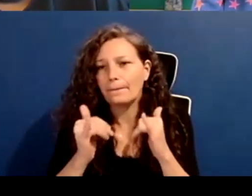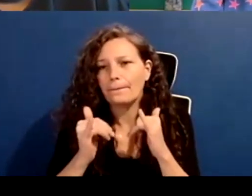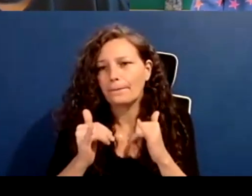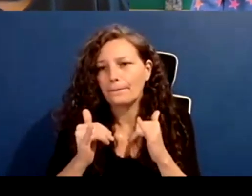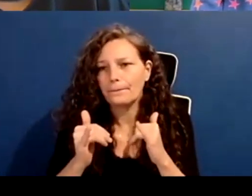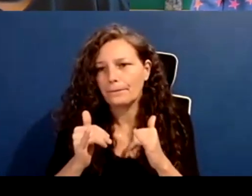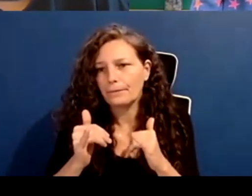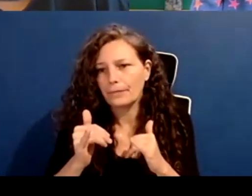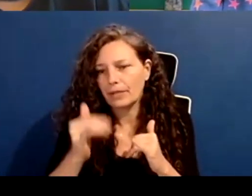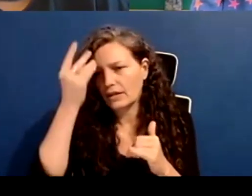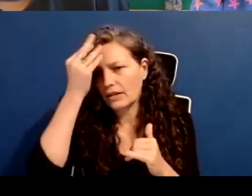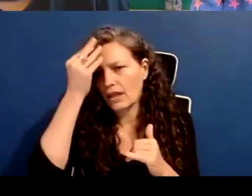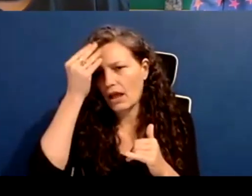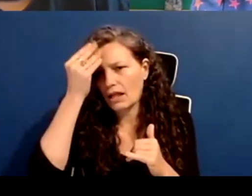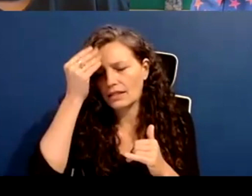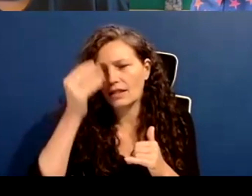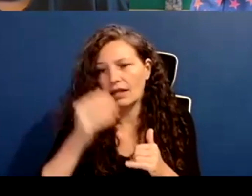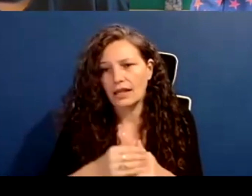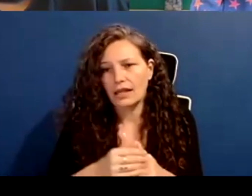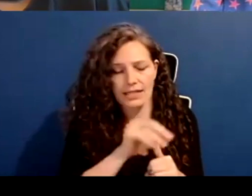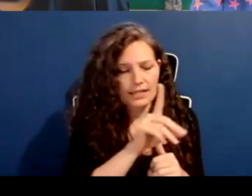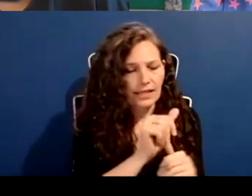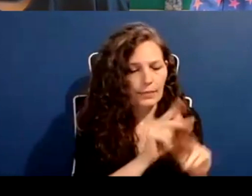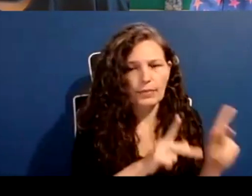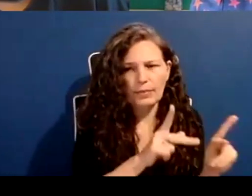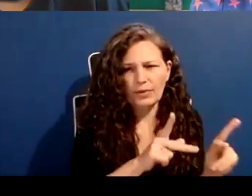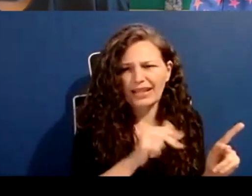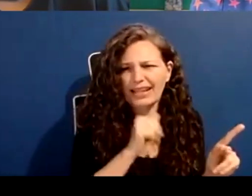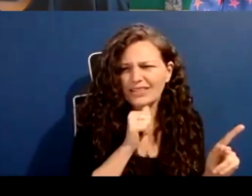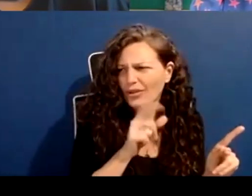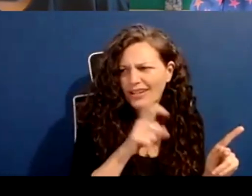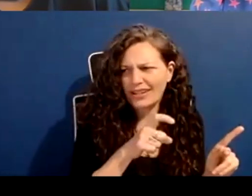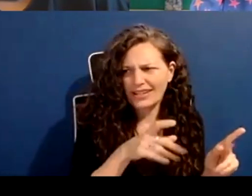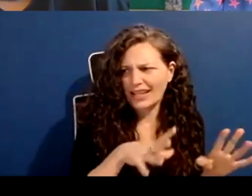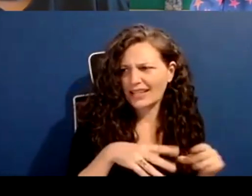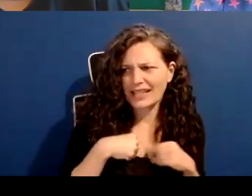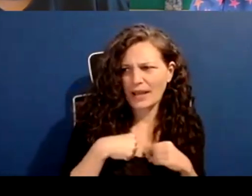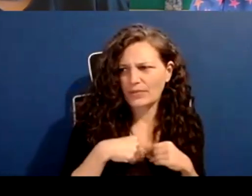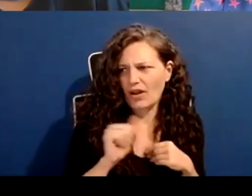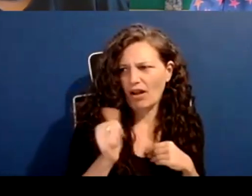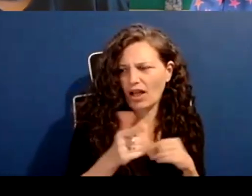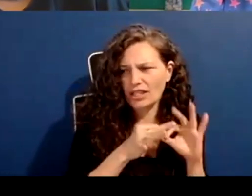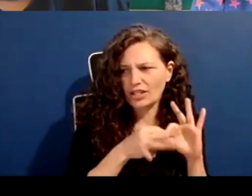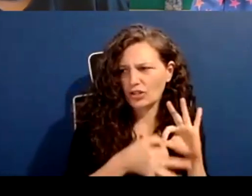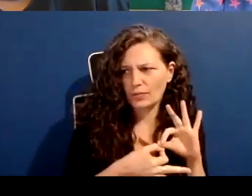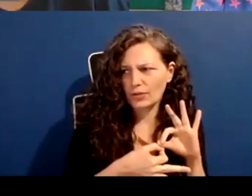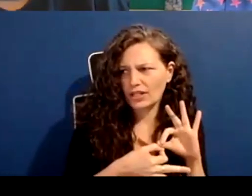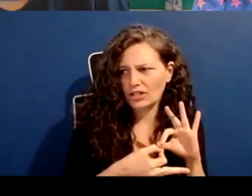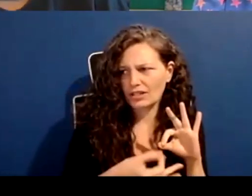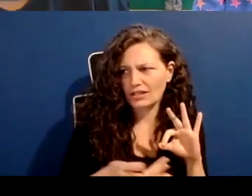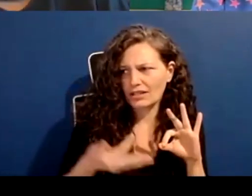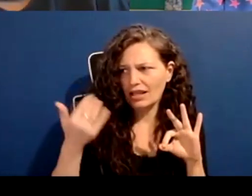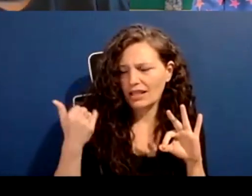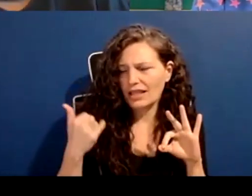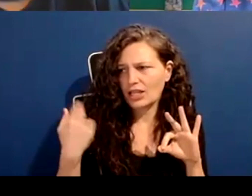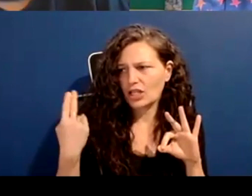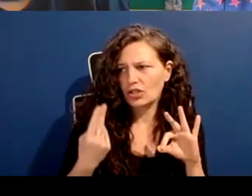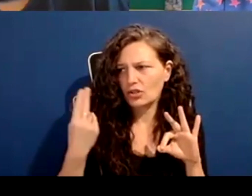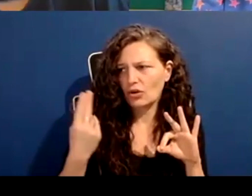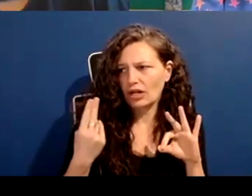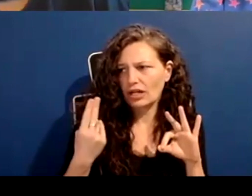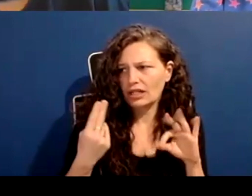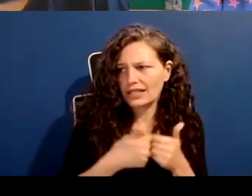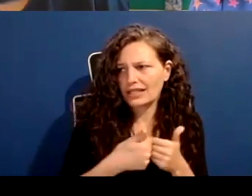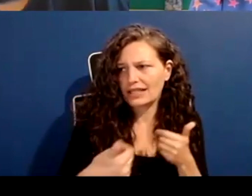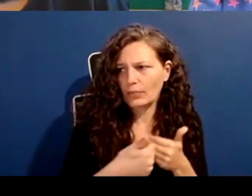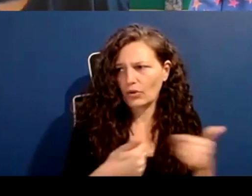feel obligated to have to accept these interpretations that have historically disenfranchised us. And some of the best ways that